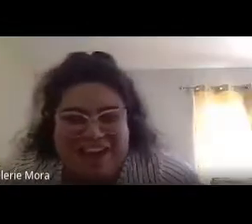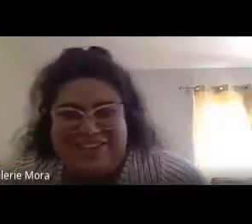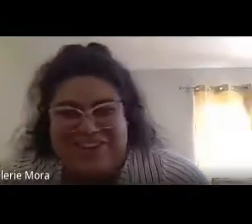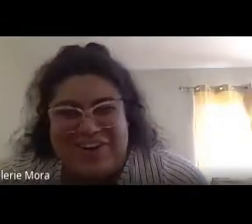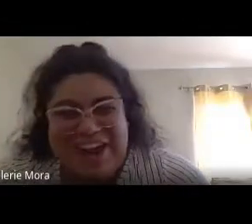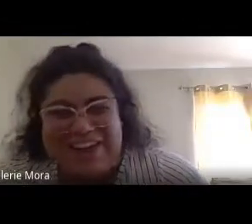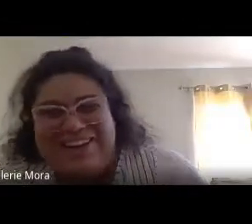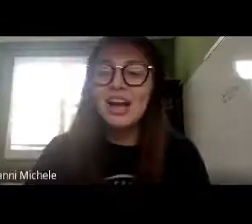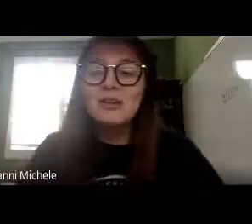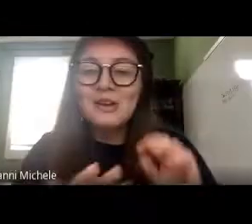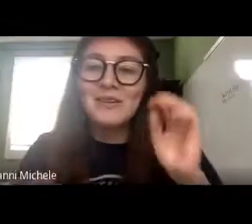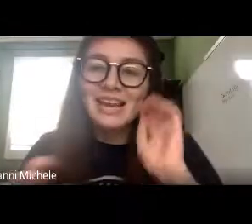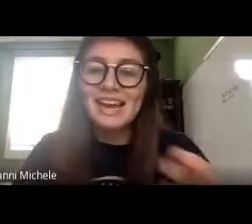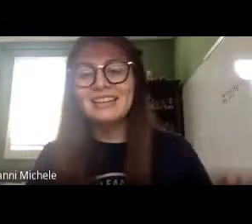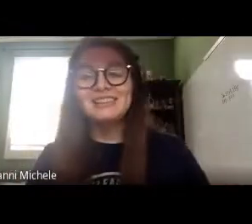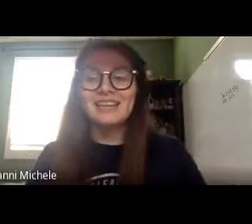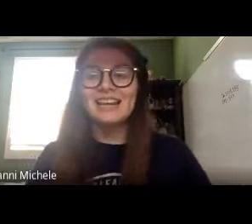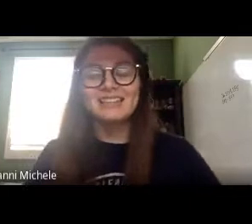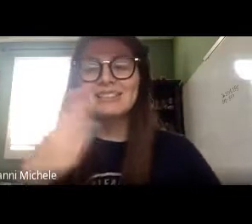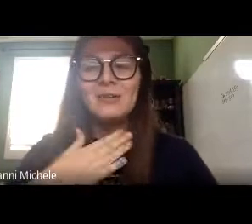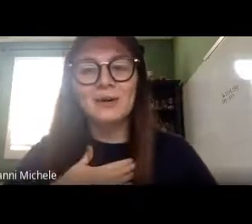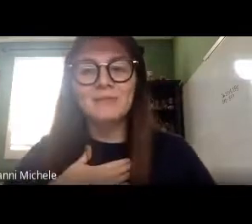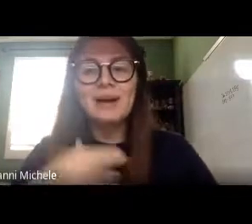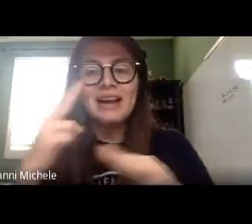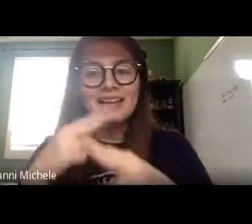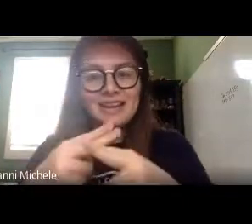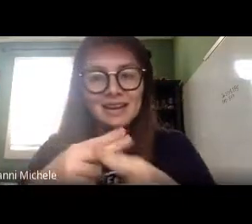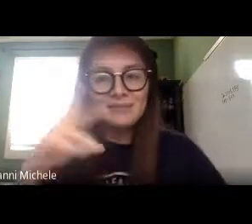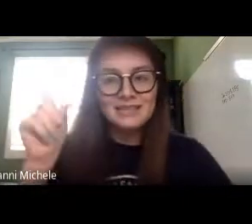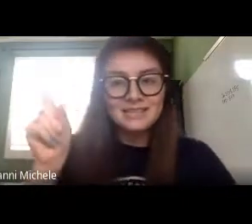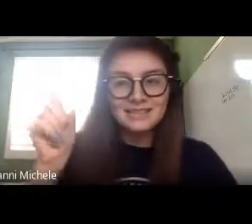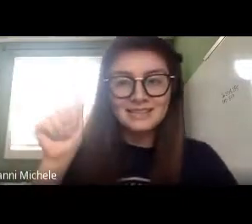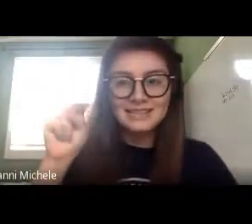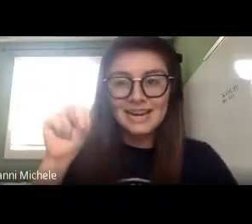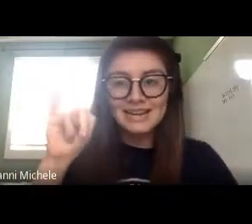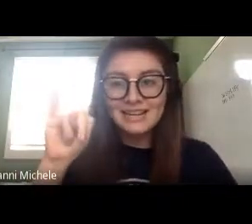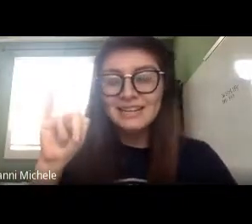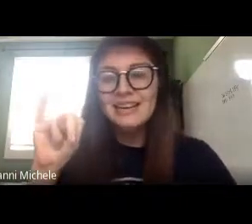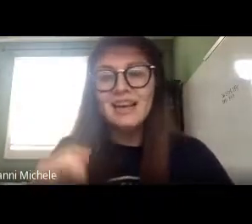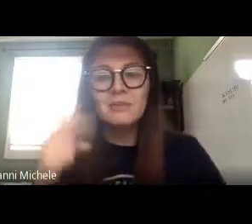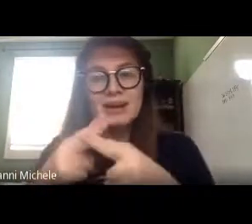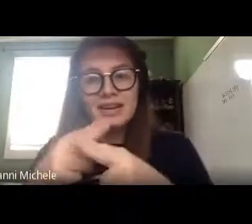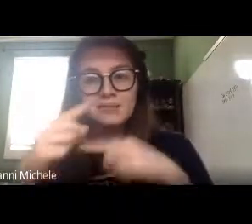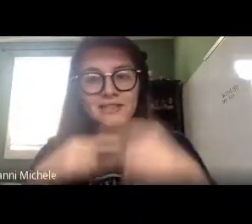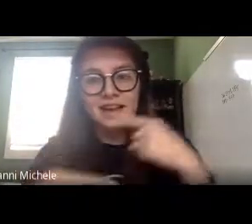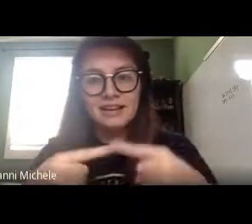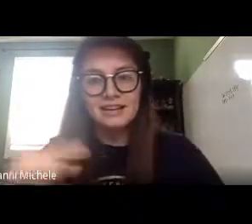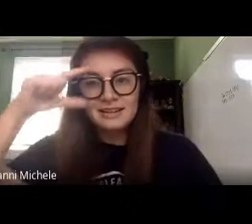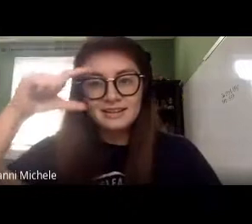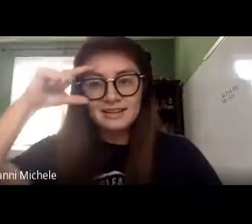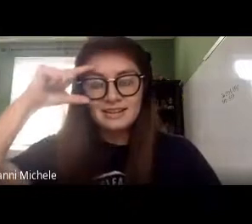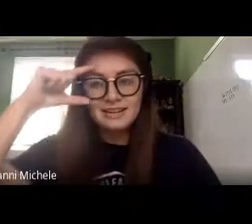couldn't find your screen. Oh no, okay, yeah, I can do it again. So my name is Danny, and my